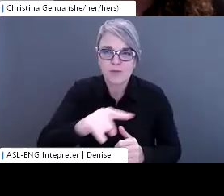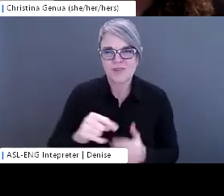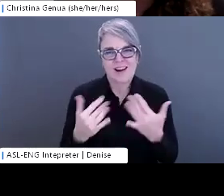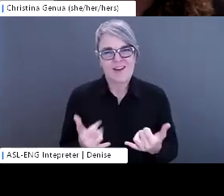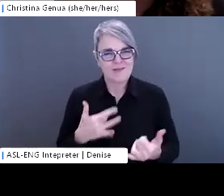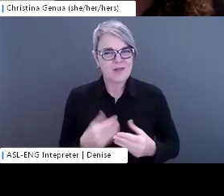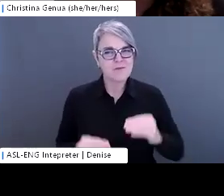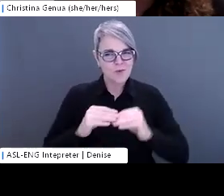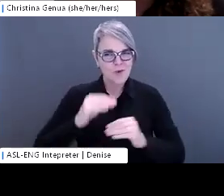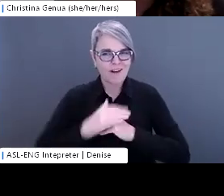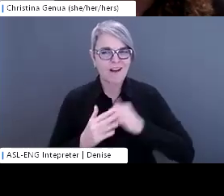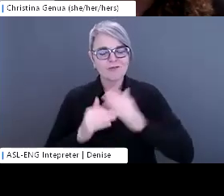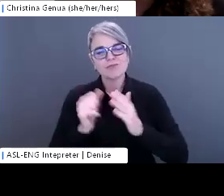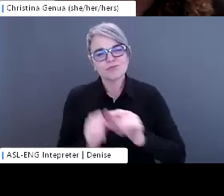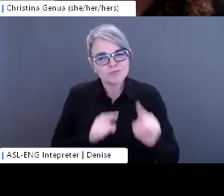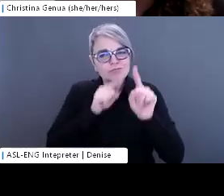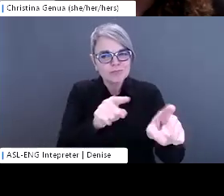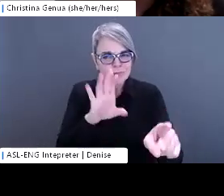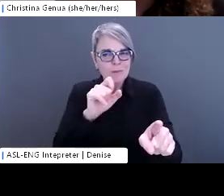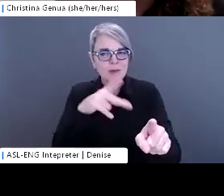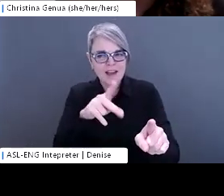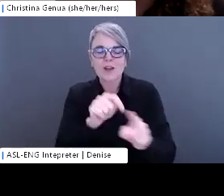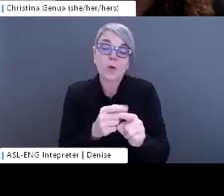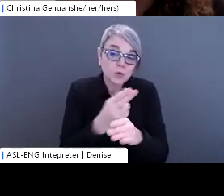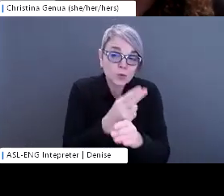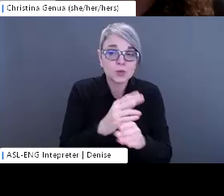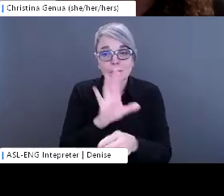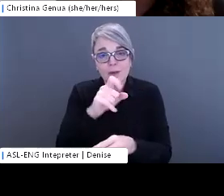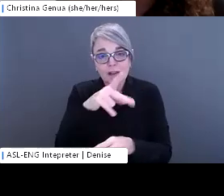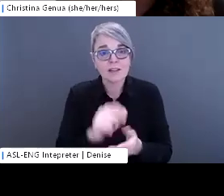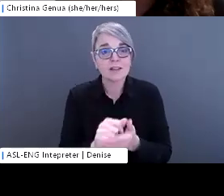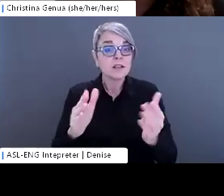is there anything else that you'd like to learn that would increase your confidence about banking?